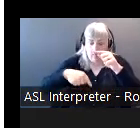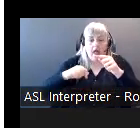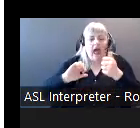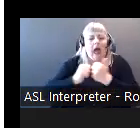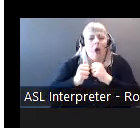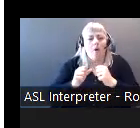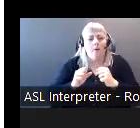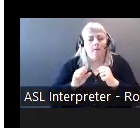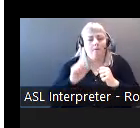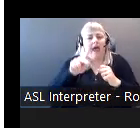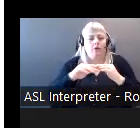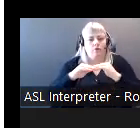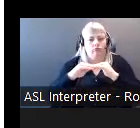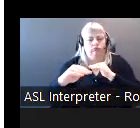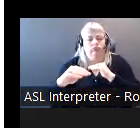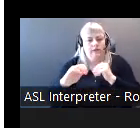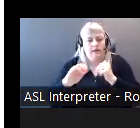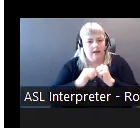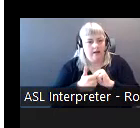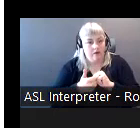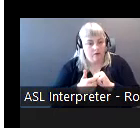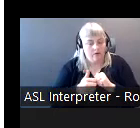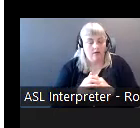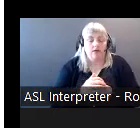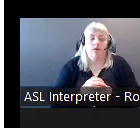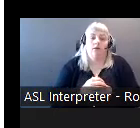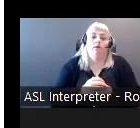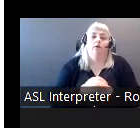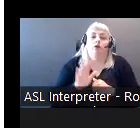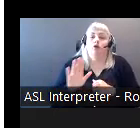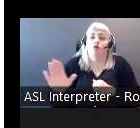you are on the verge of being out of your window?